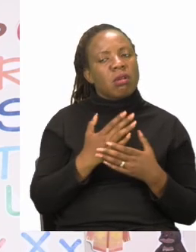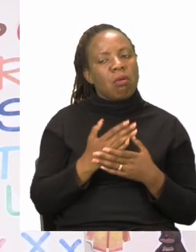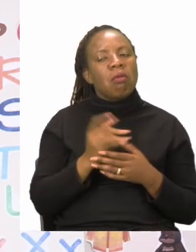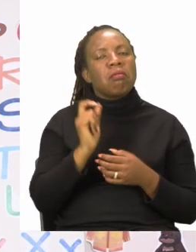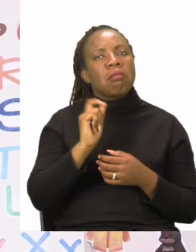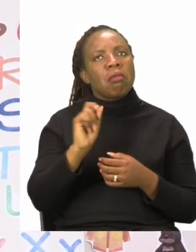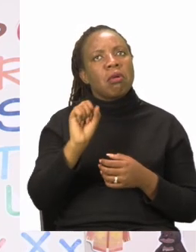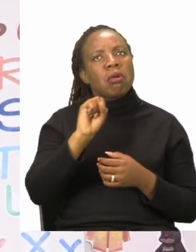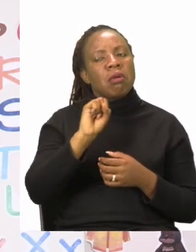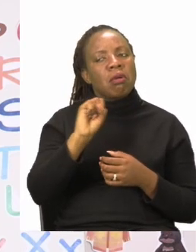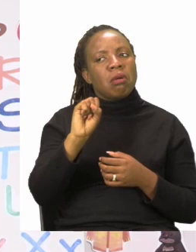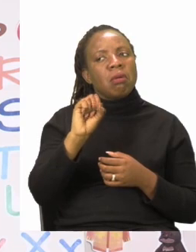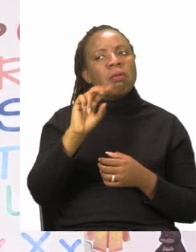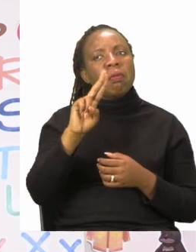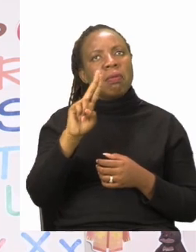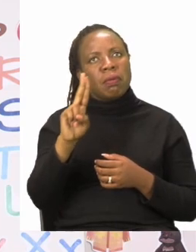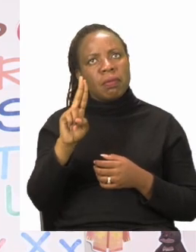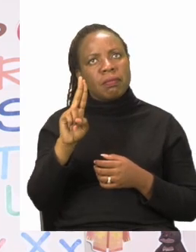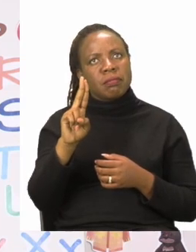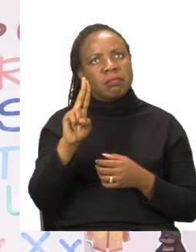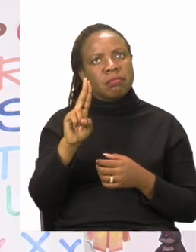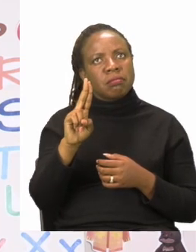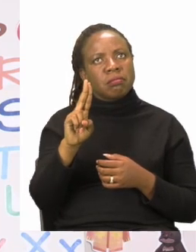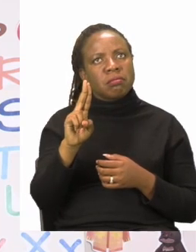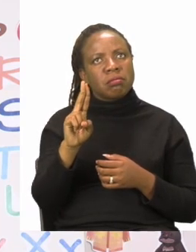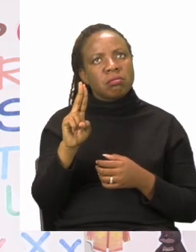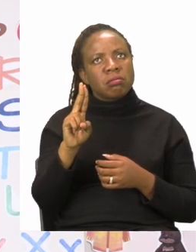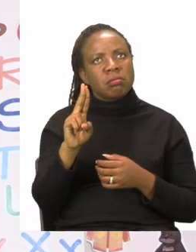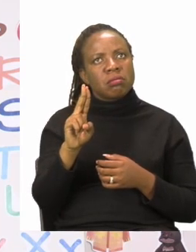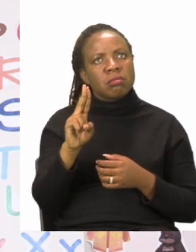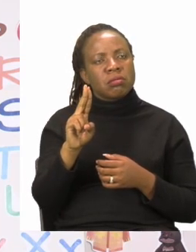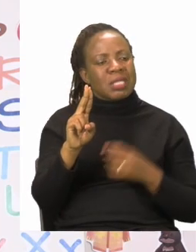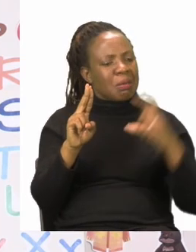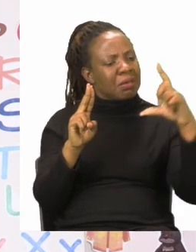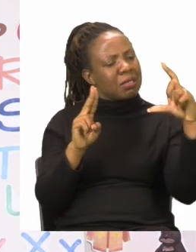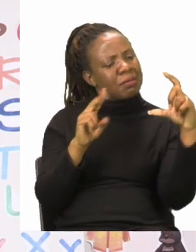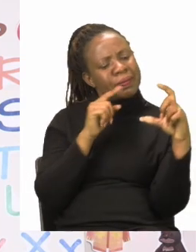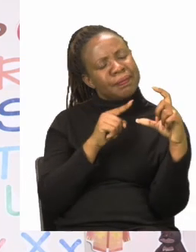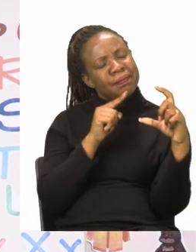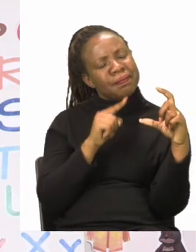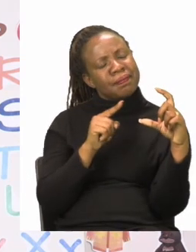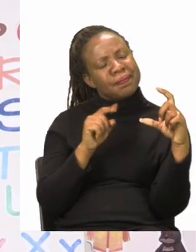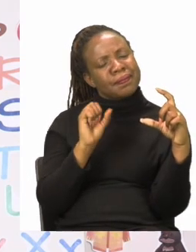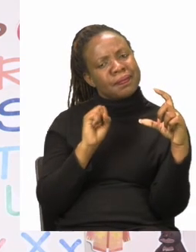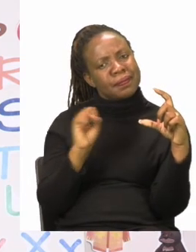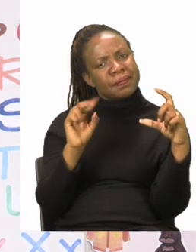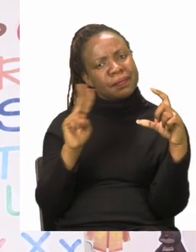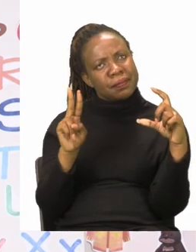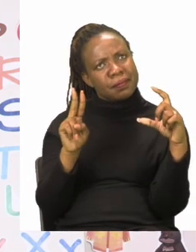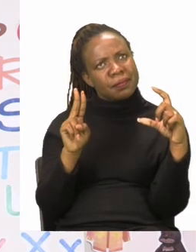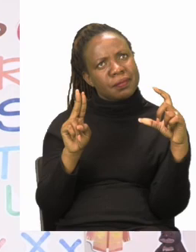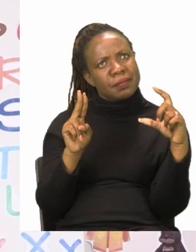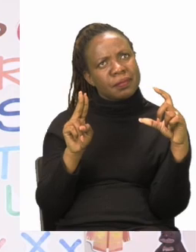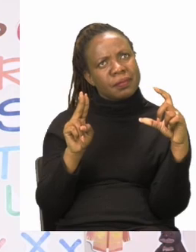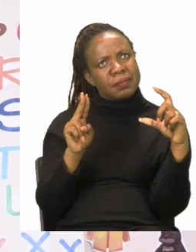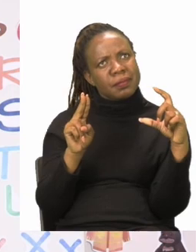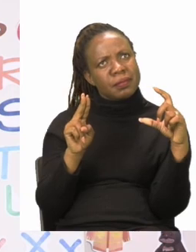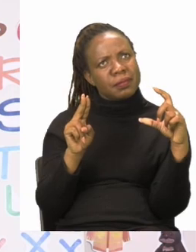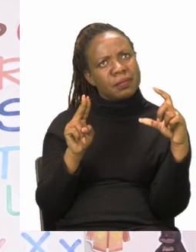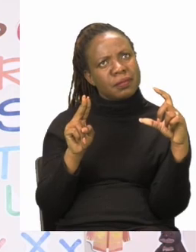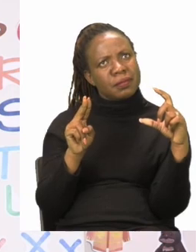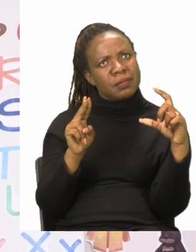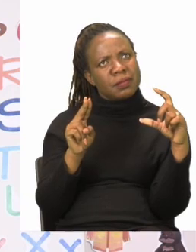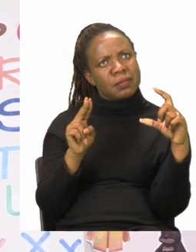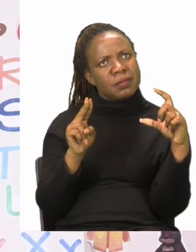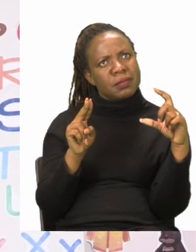S and our H. Right. Now let's quickly go back to page